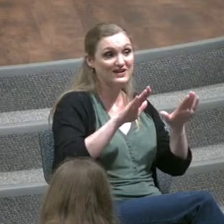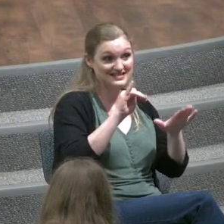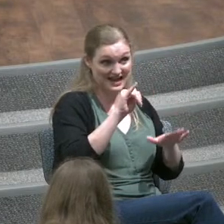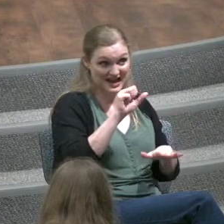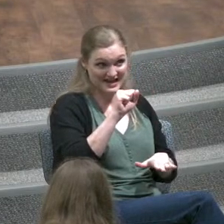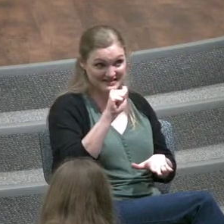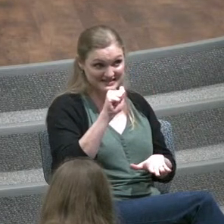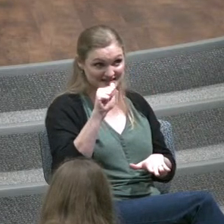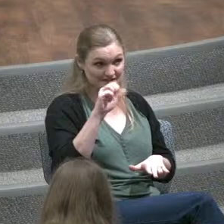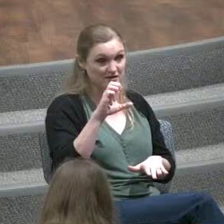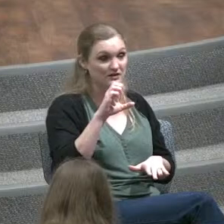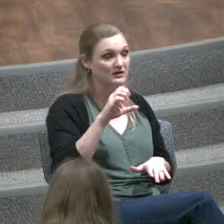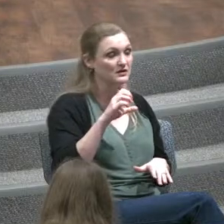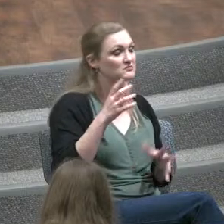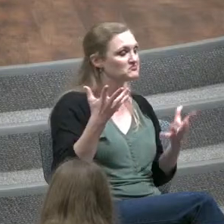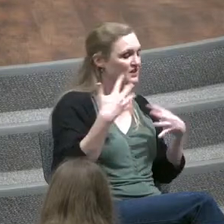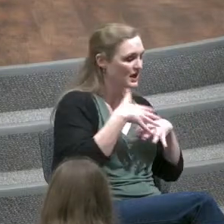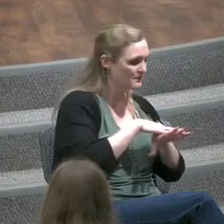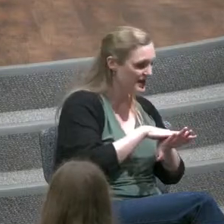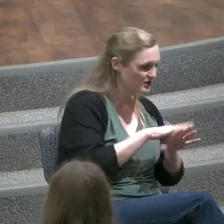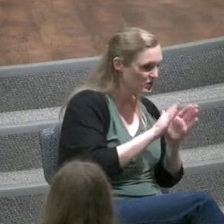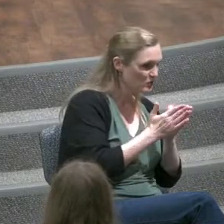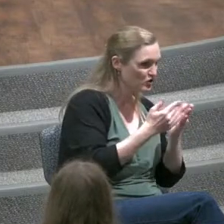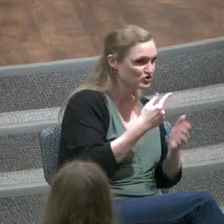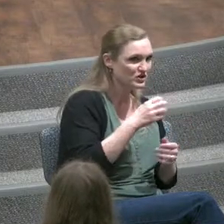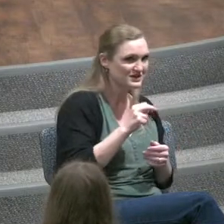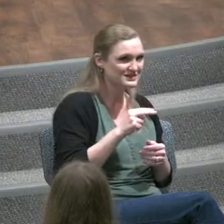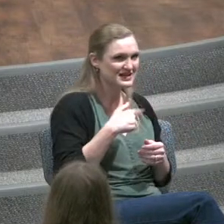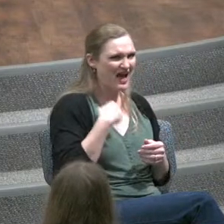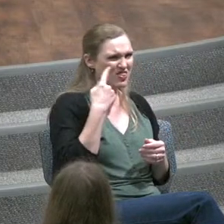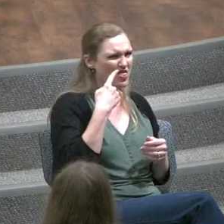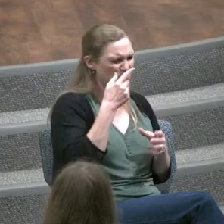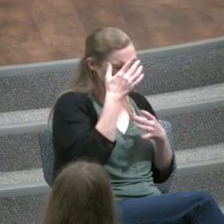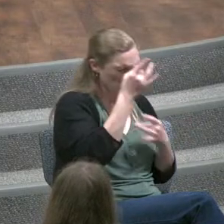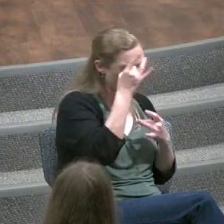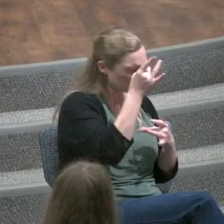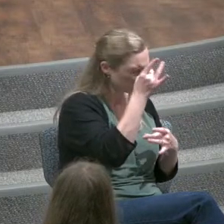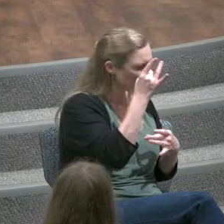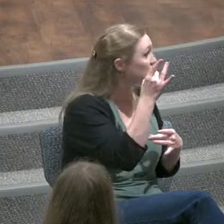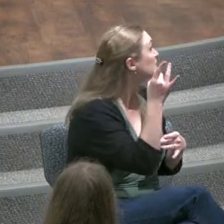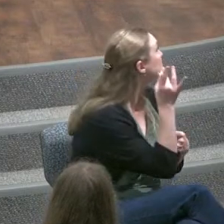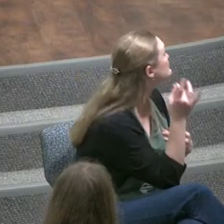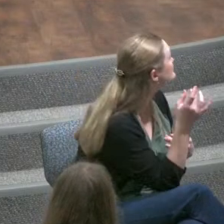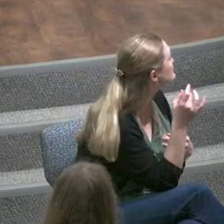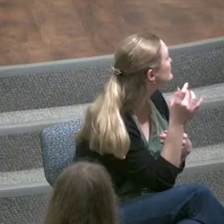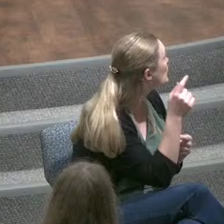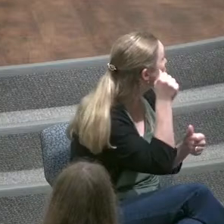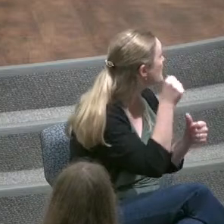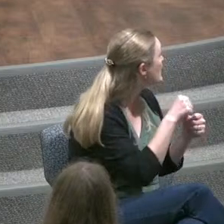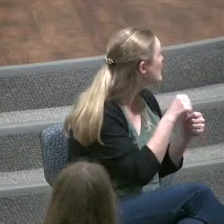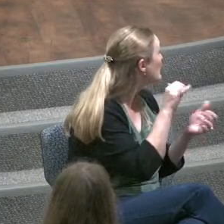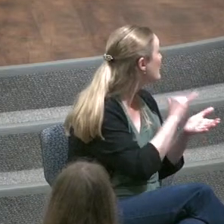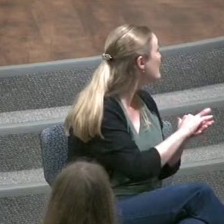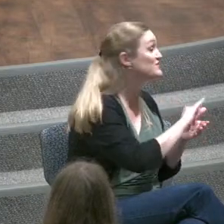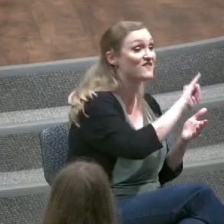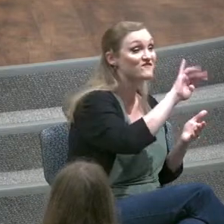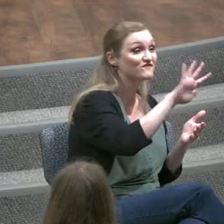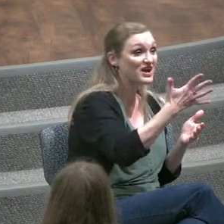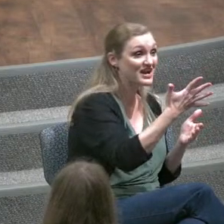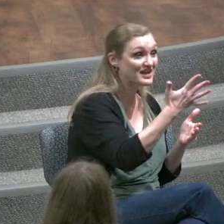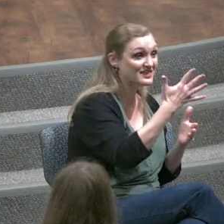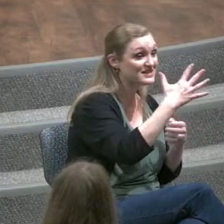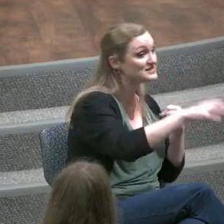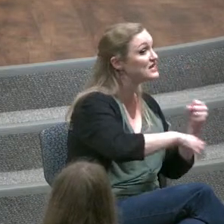to the book of Genesis. I found this fascinating, though. Remember, this is the 5th